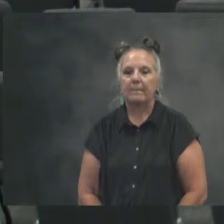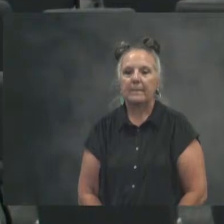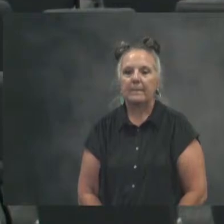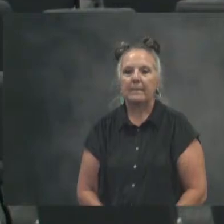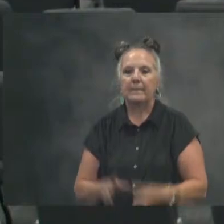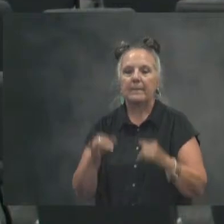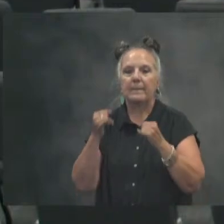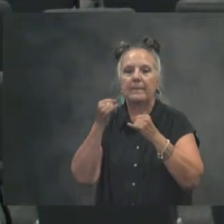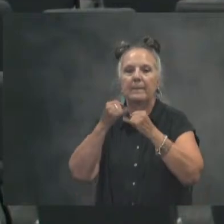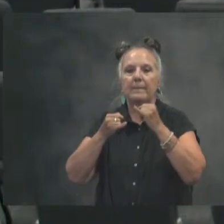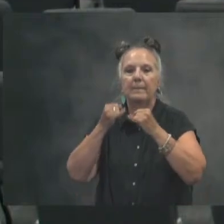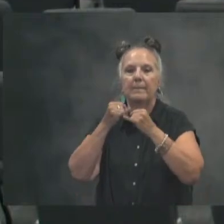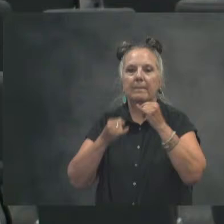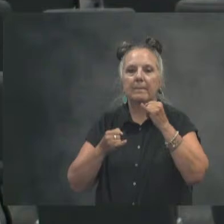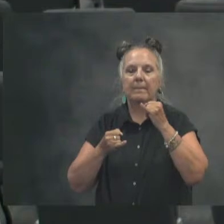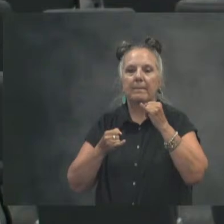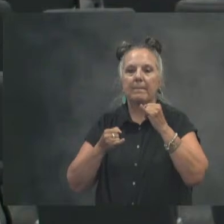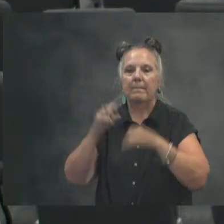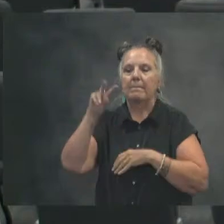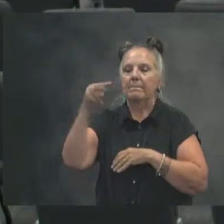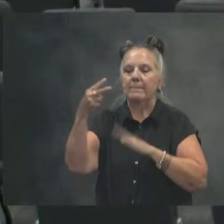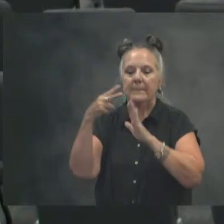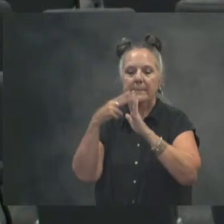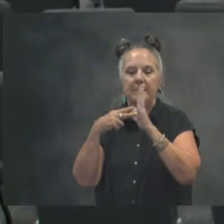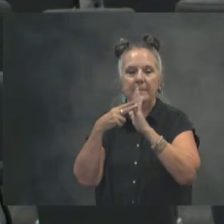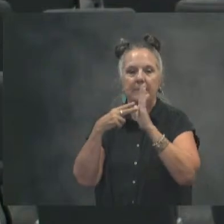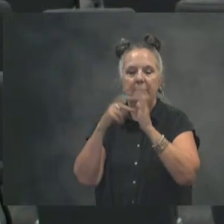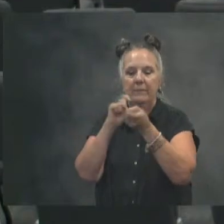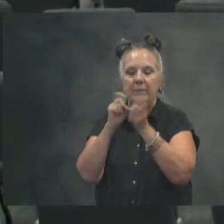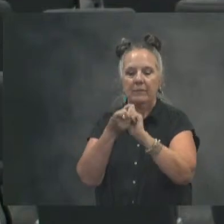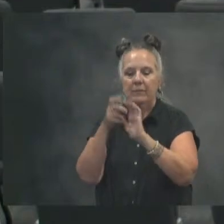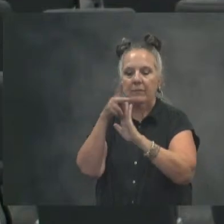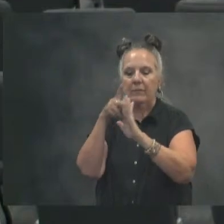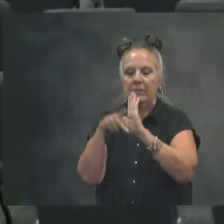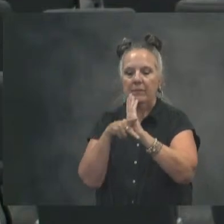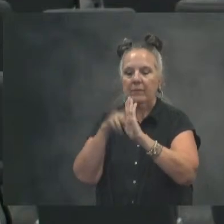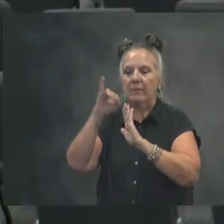epinephrine. Okay. The second reading of proposed changes to policy